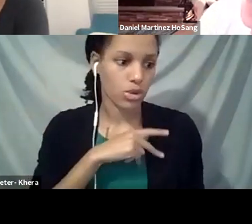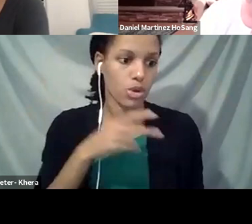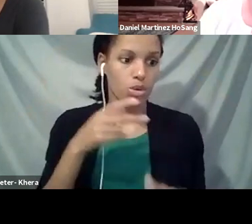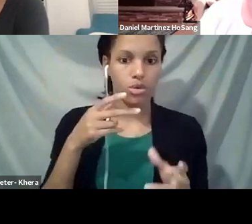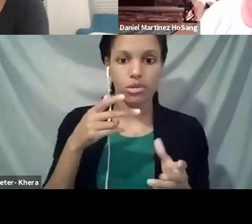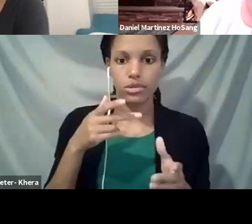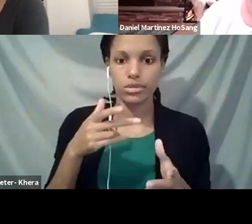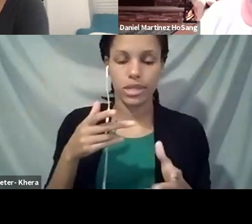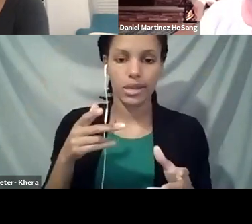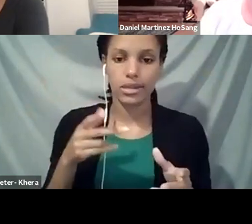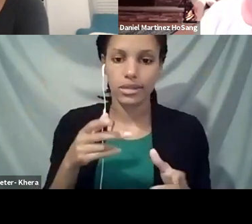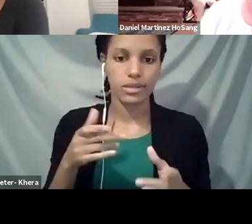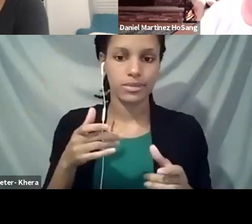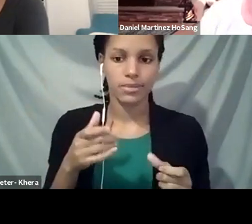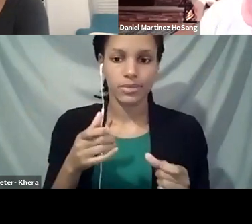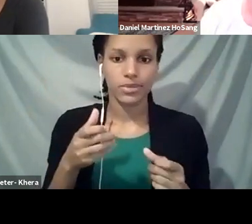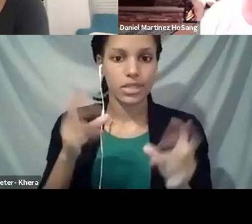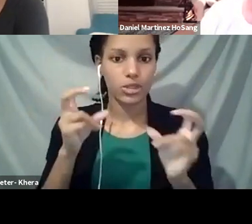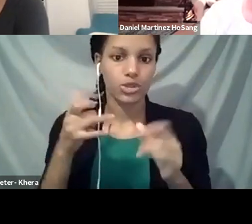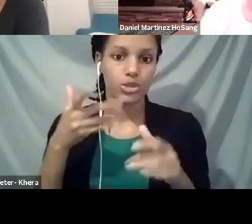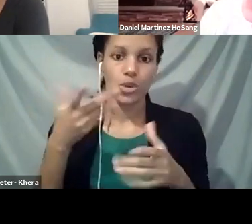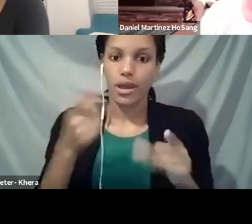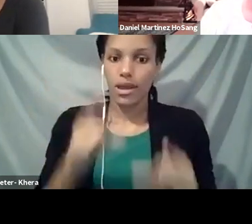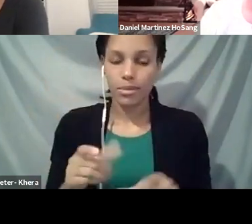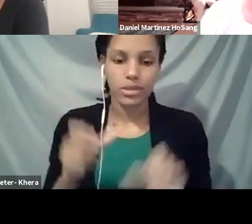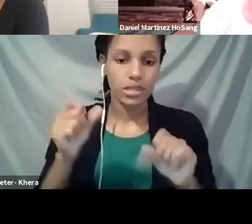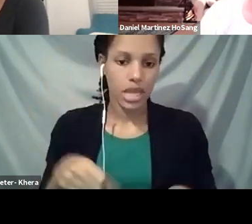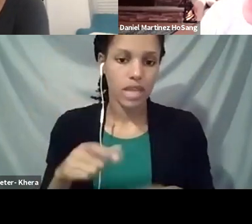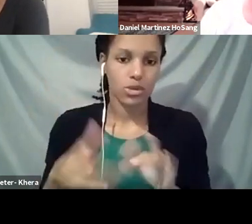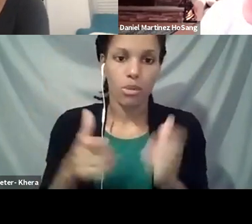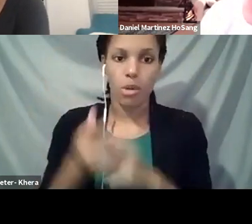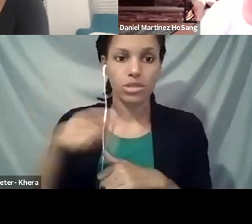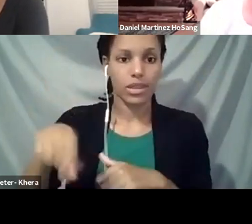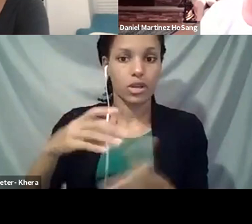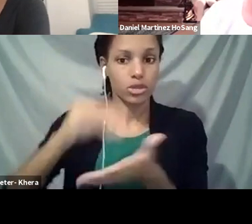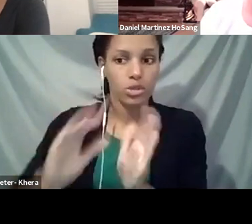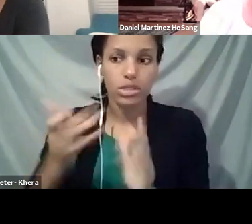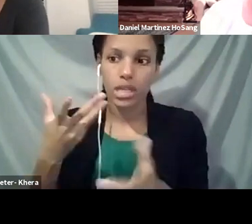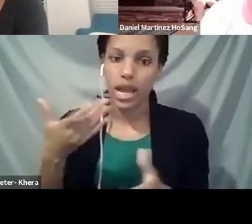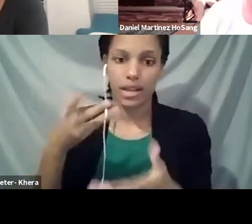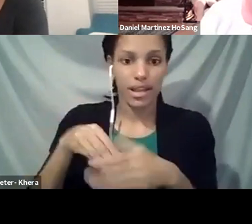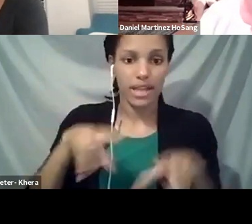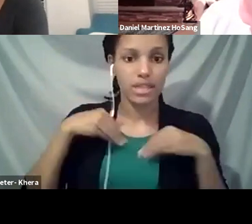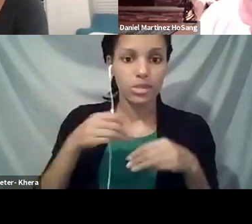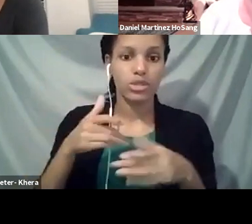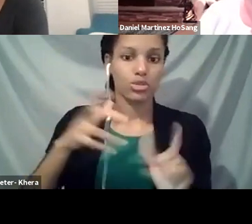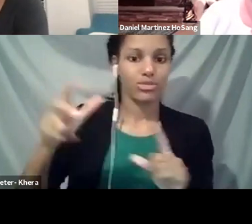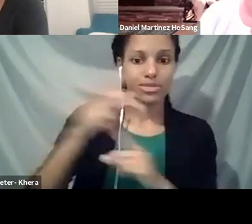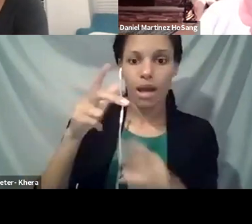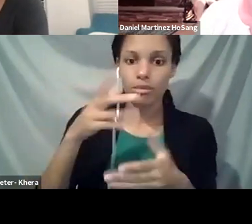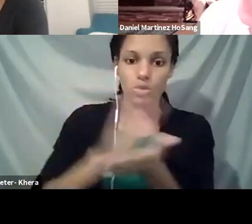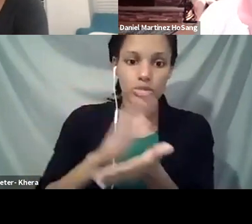that they wanted a chance at getting into the top schools, but some of them didn't. And most had conservative beliefs, but some of them